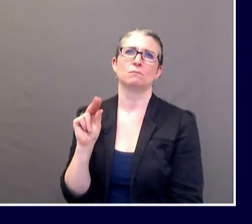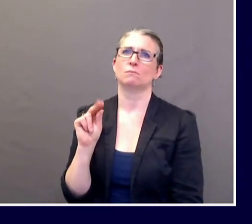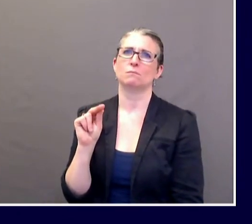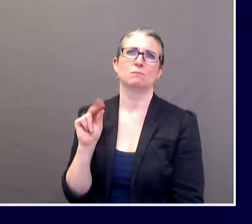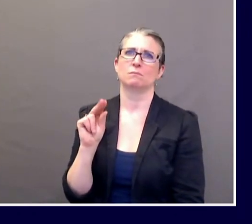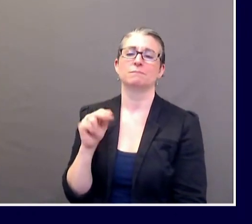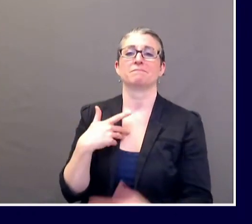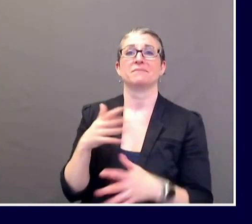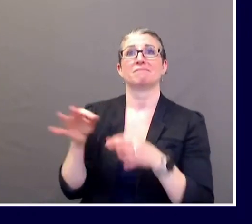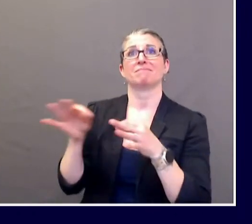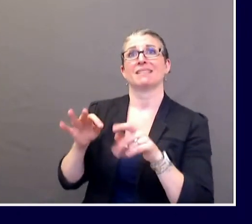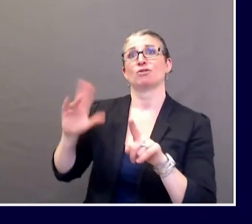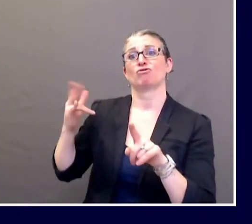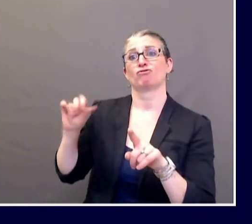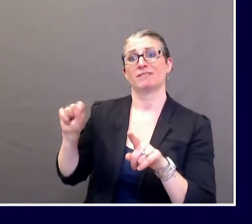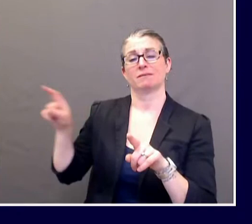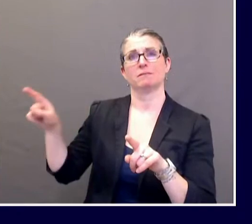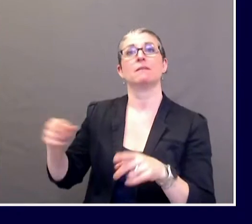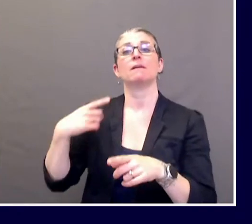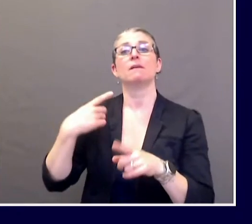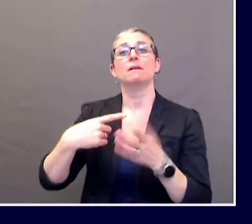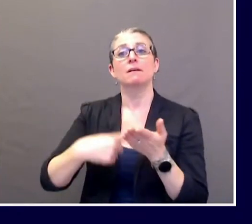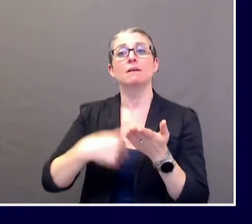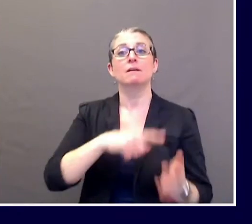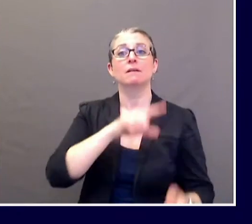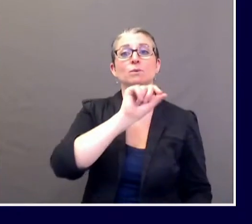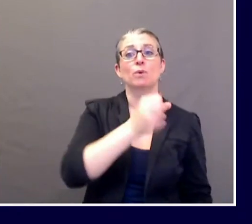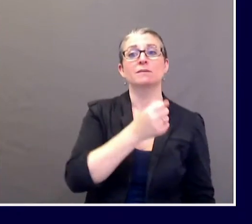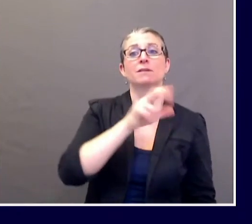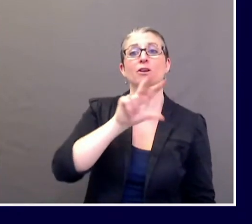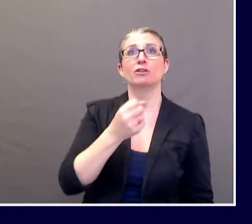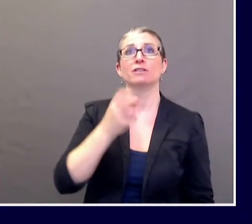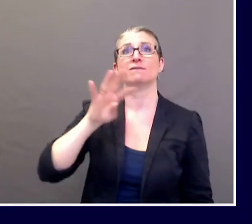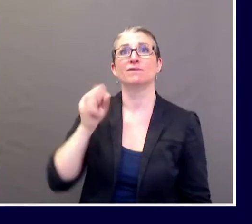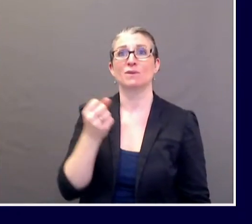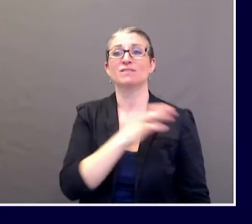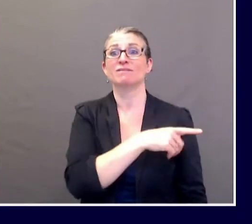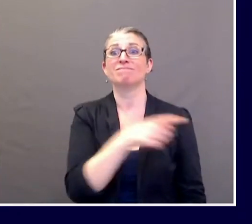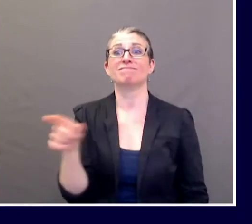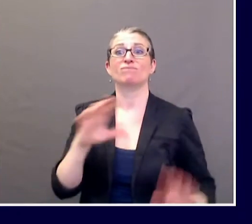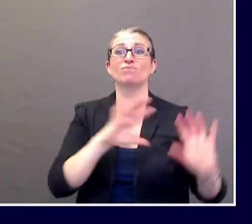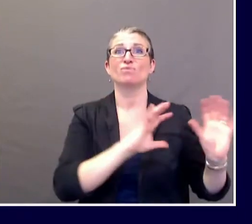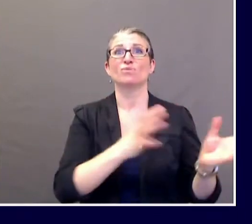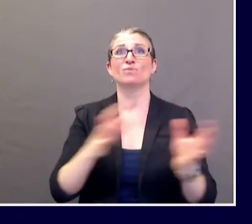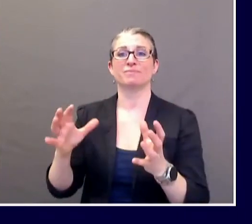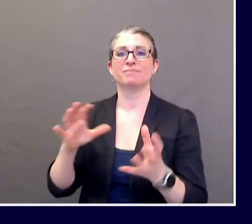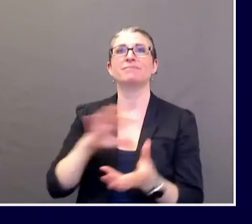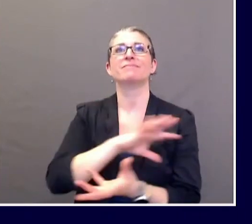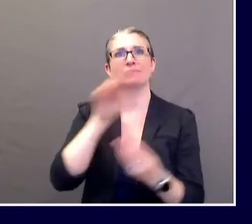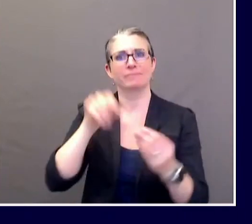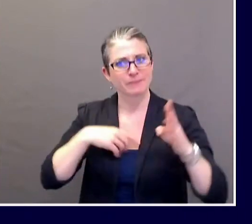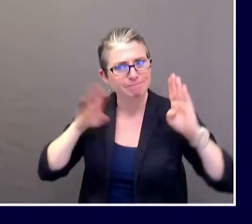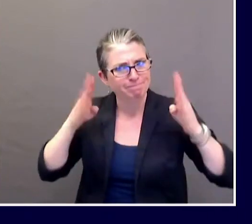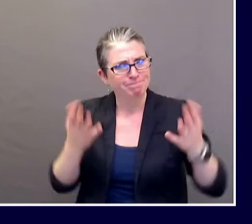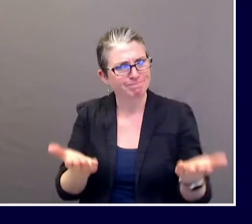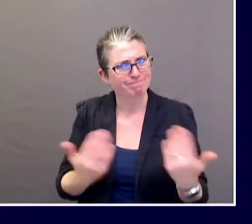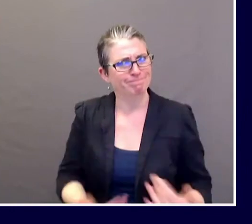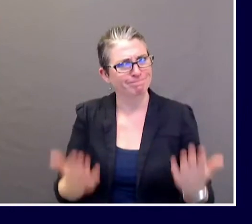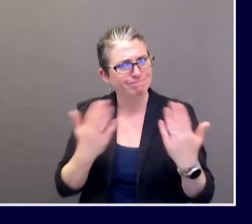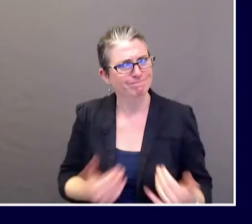where a lot of the spread is happening, and getting that group of folks offered vaccine in a way that's convenient to them, that's going to